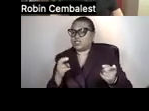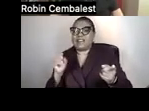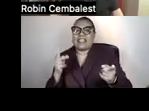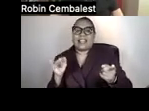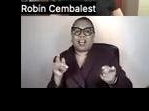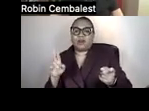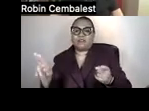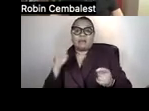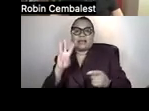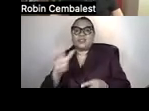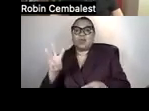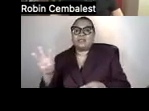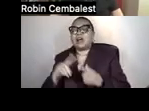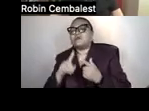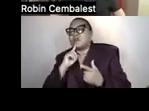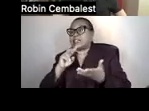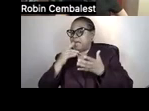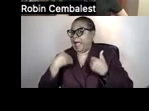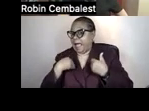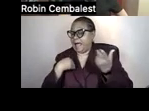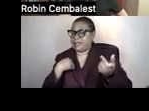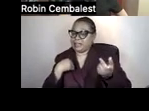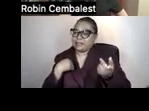from his website, which basically has